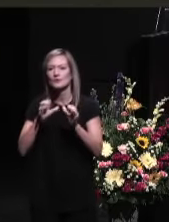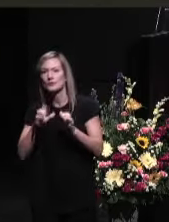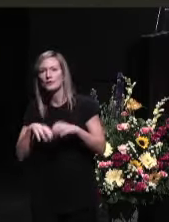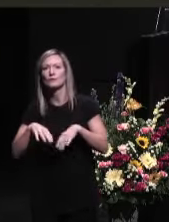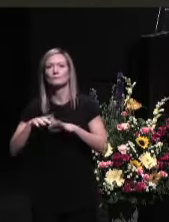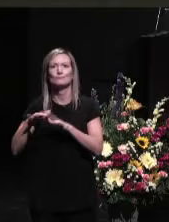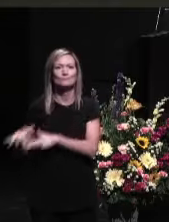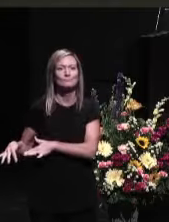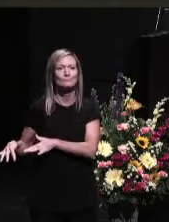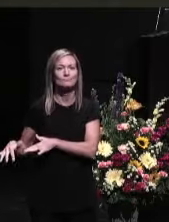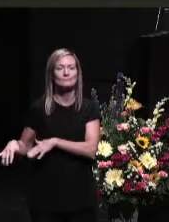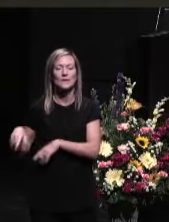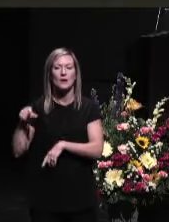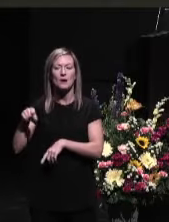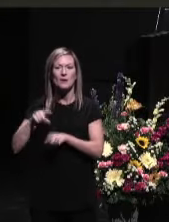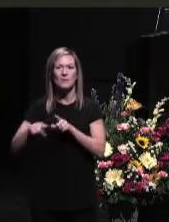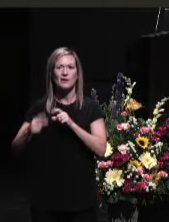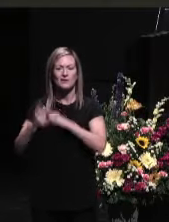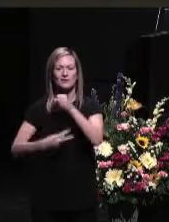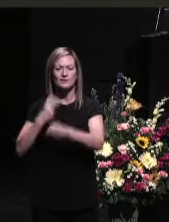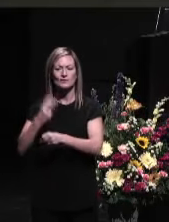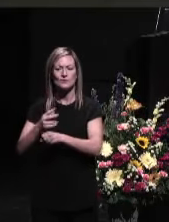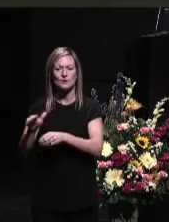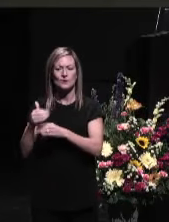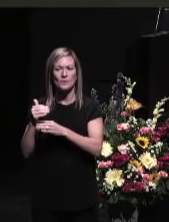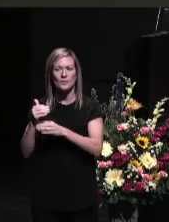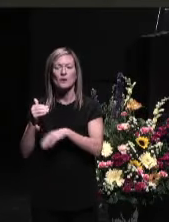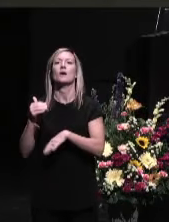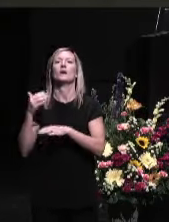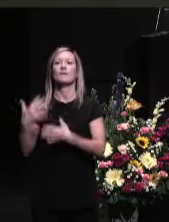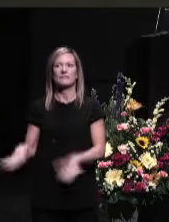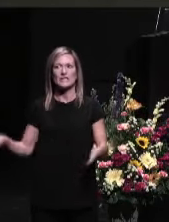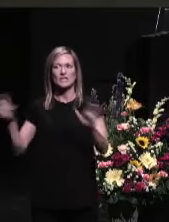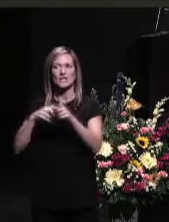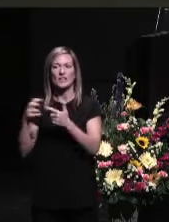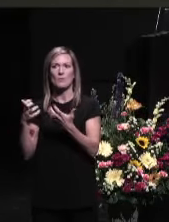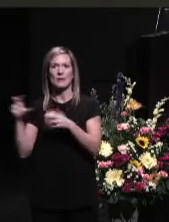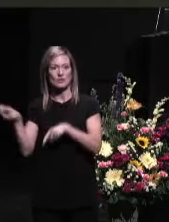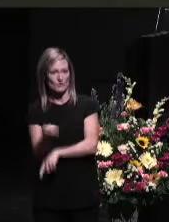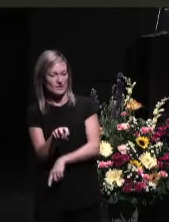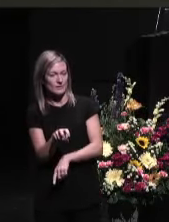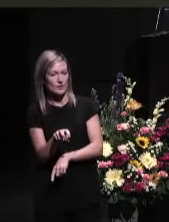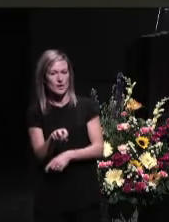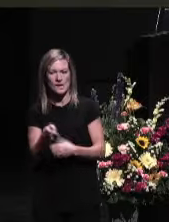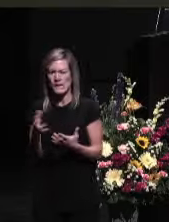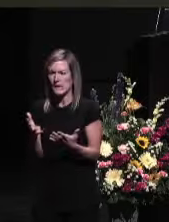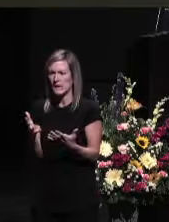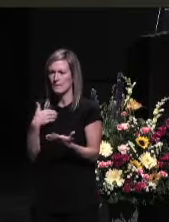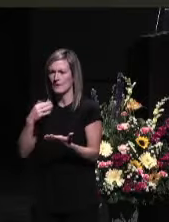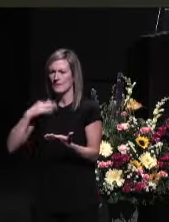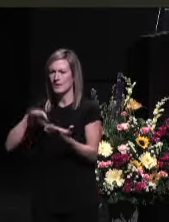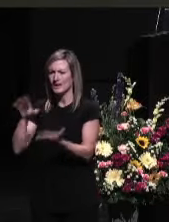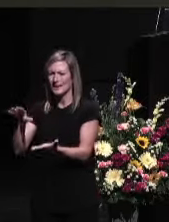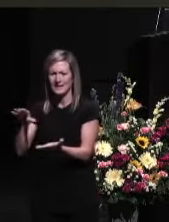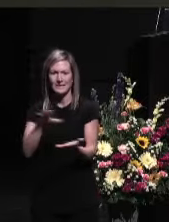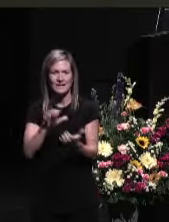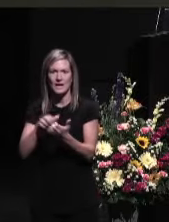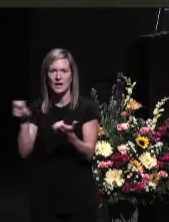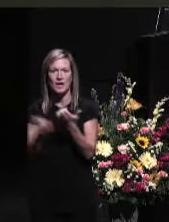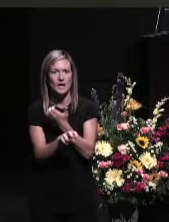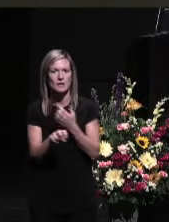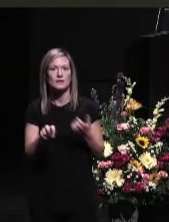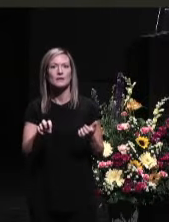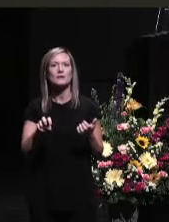that, and he ran into a problem when he went to transfer, and then you work through the mechanics of that. And that's where we have to look at our